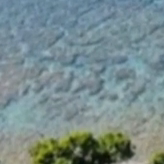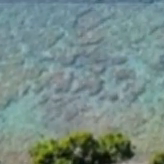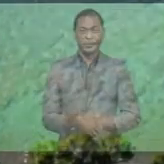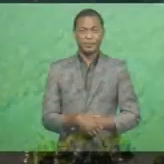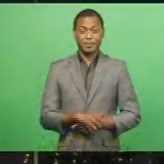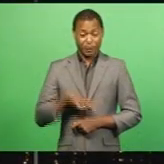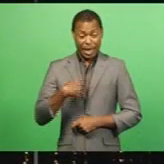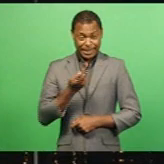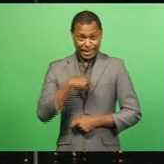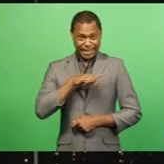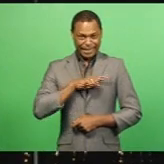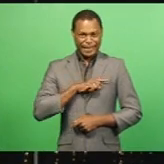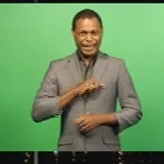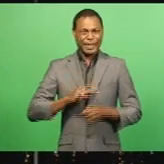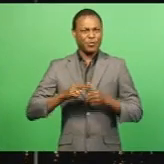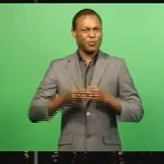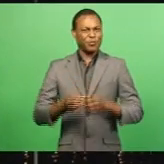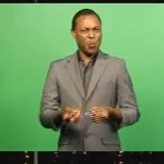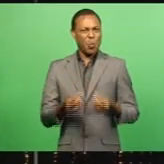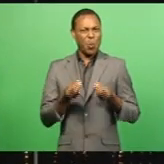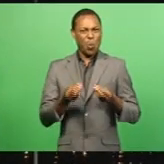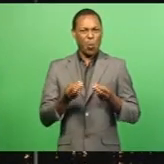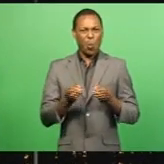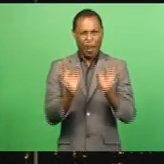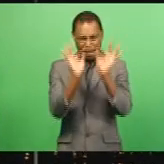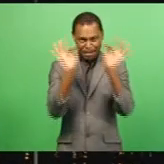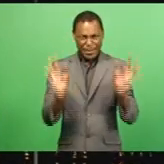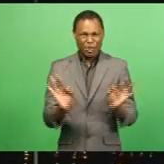can send us newsworthy pictures and videos. Email